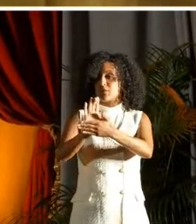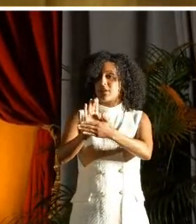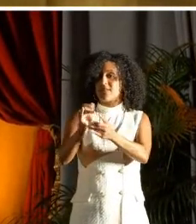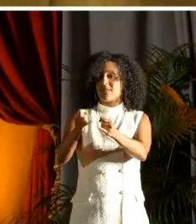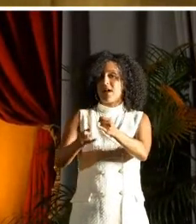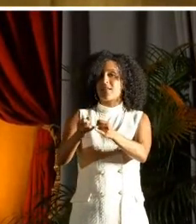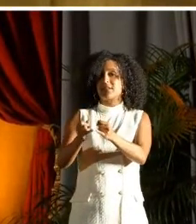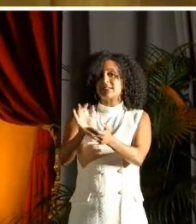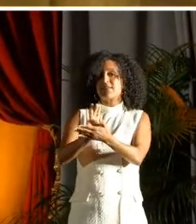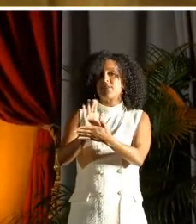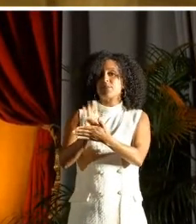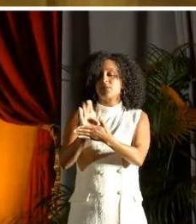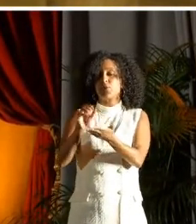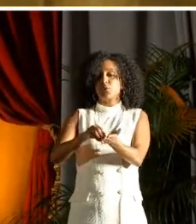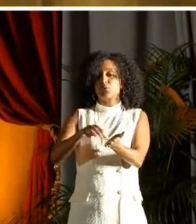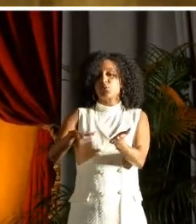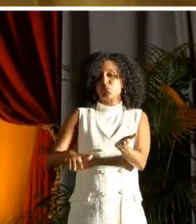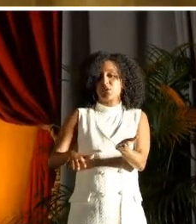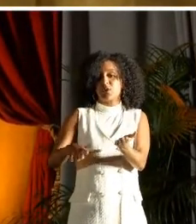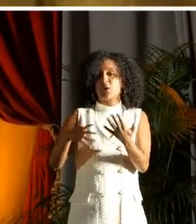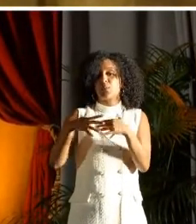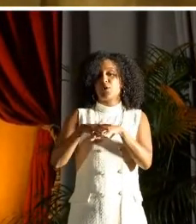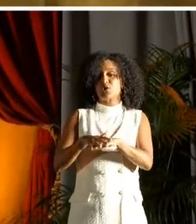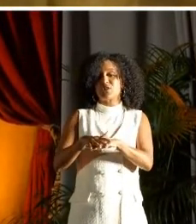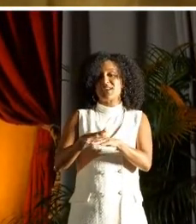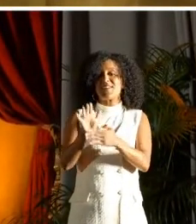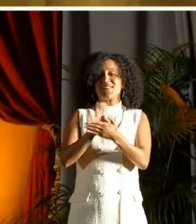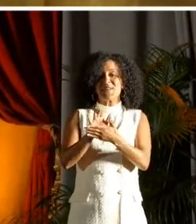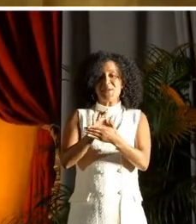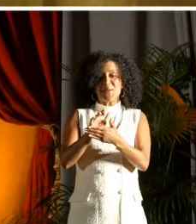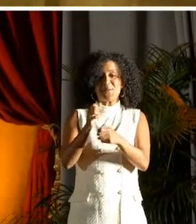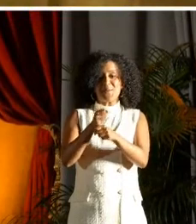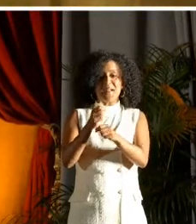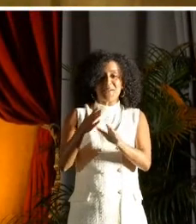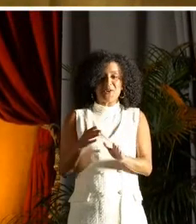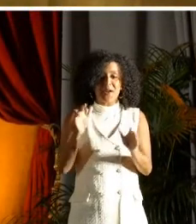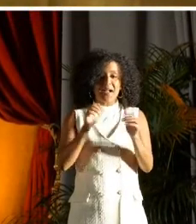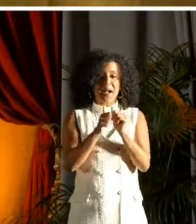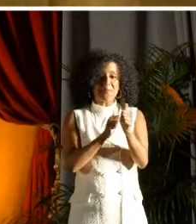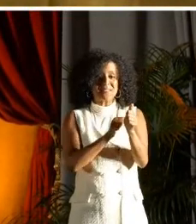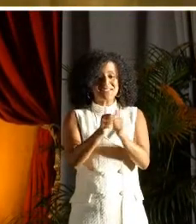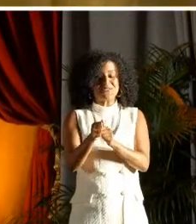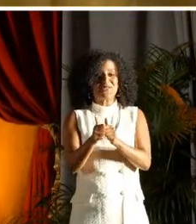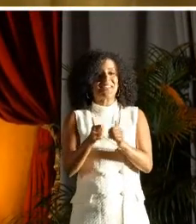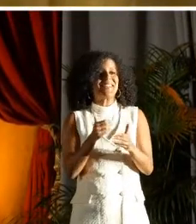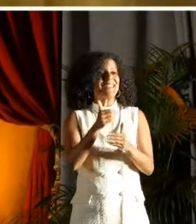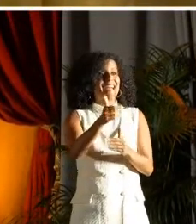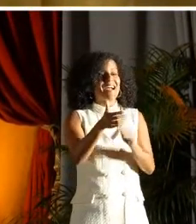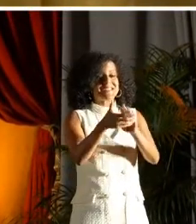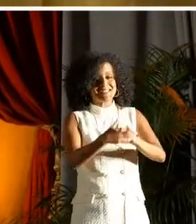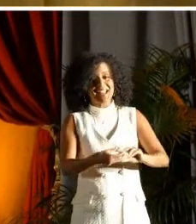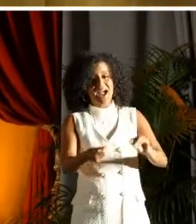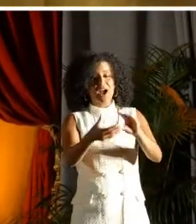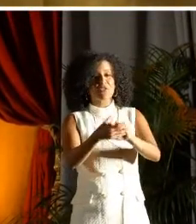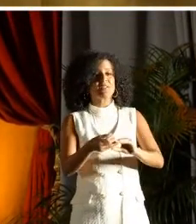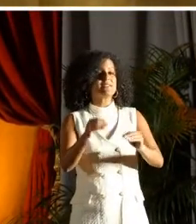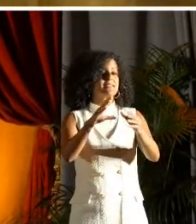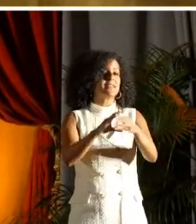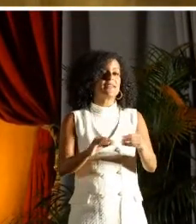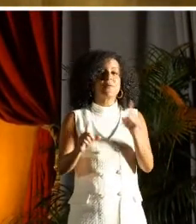finalist films from our student and emerging filmmaker competition. The next narrative